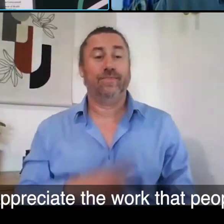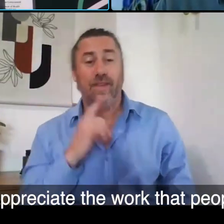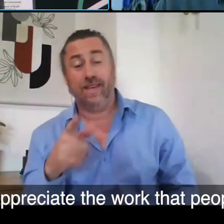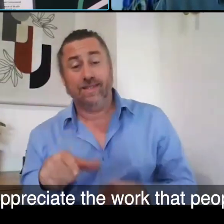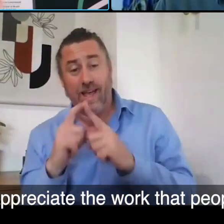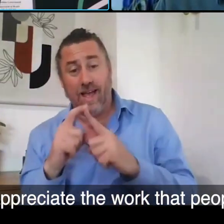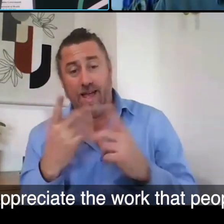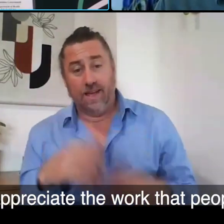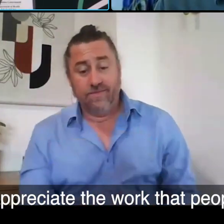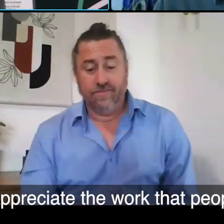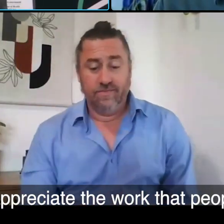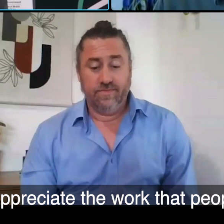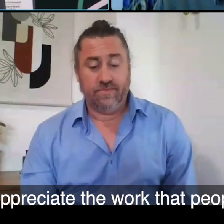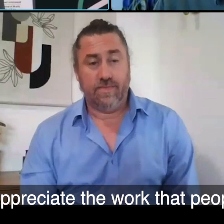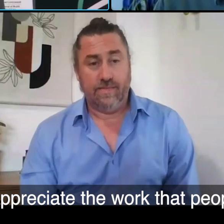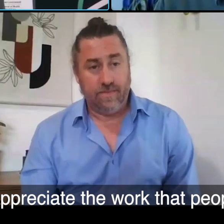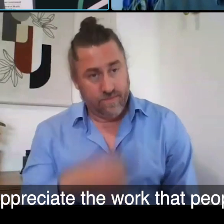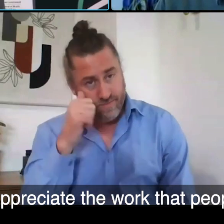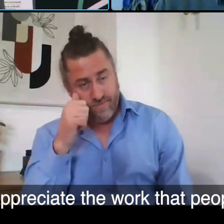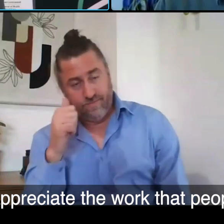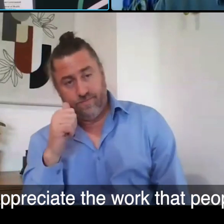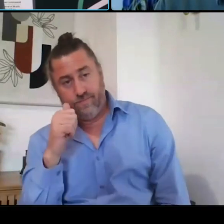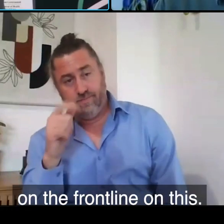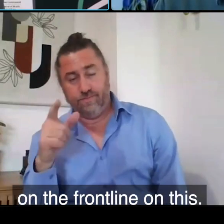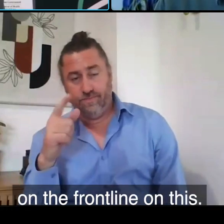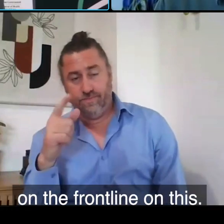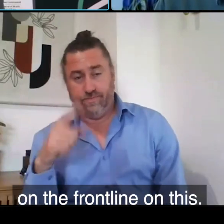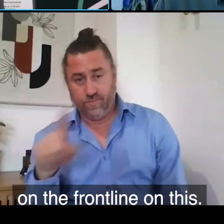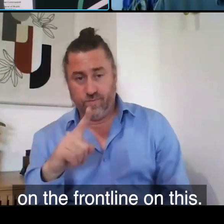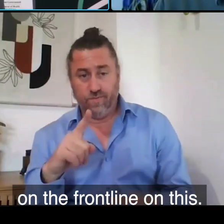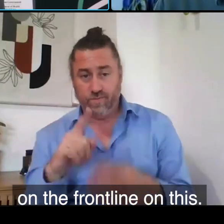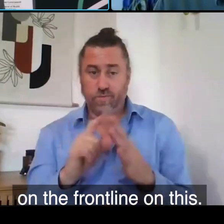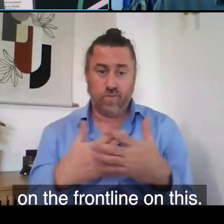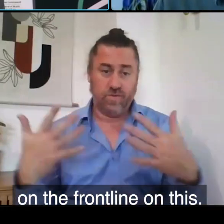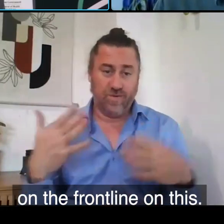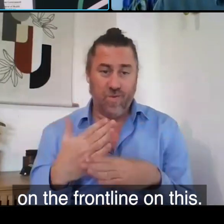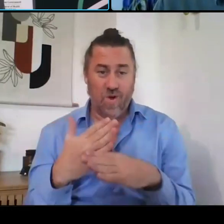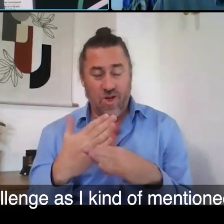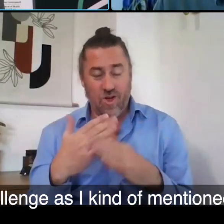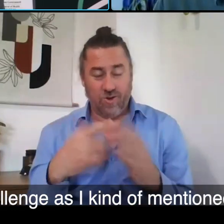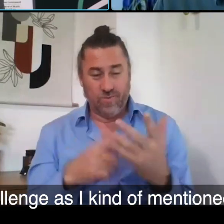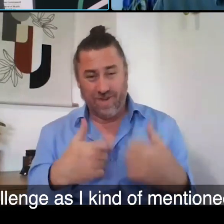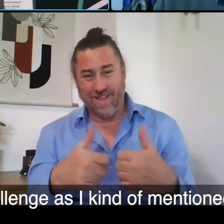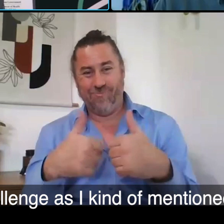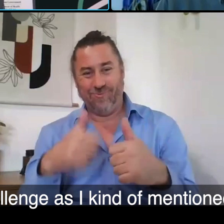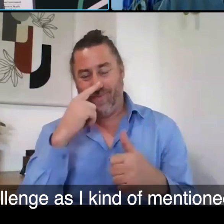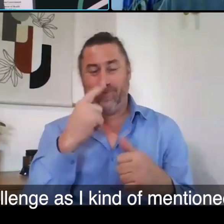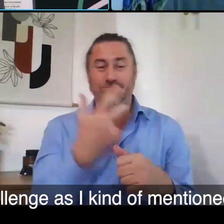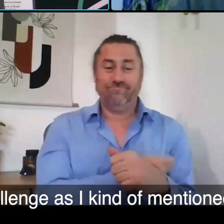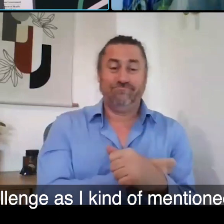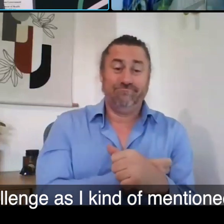tricky, and I know and I really appreciate the work that people are doing on the front line on this. It's a